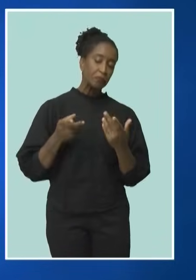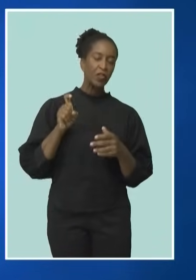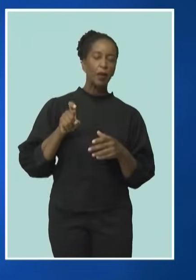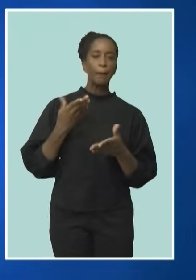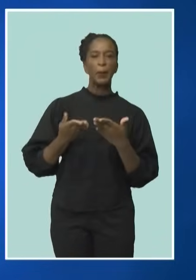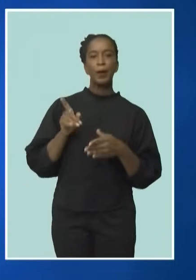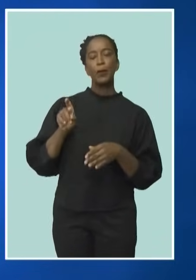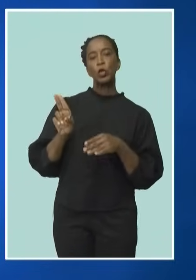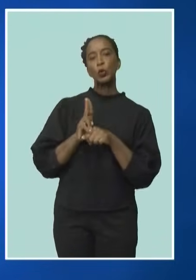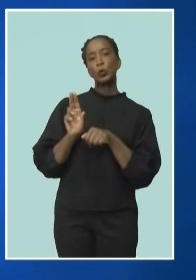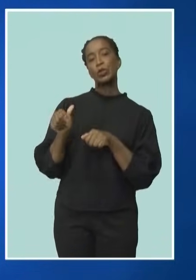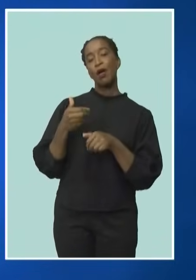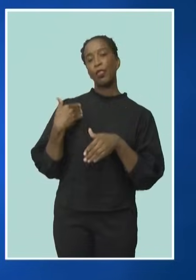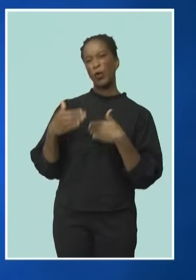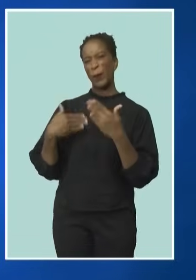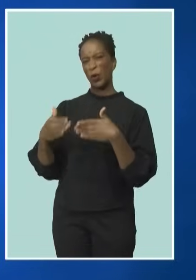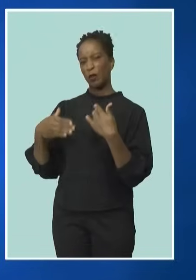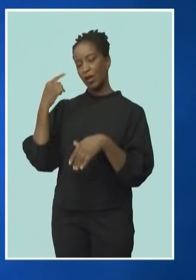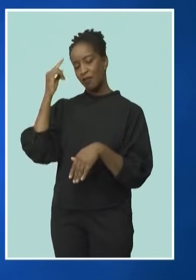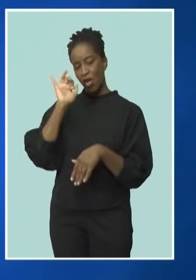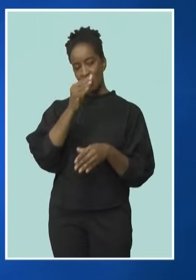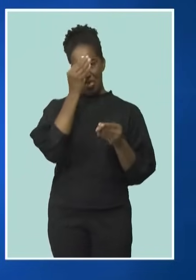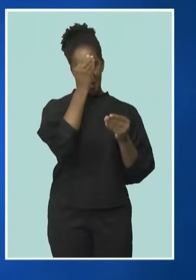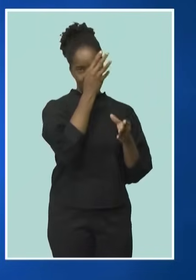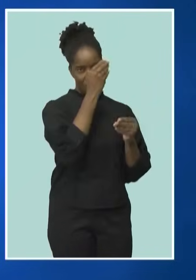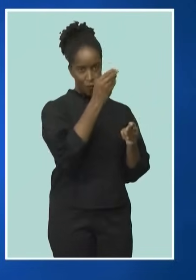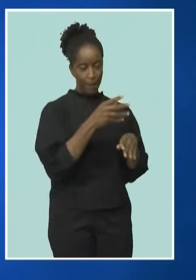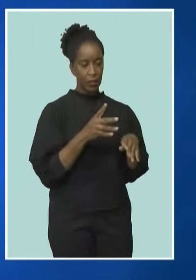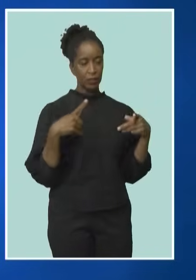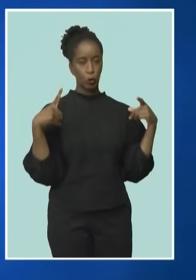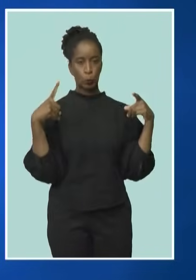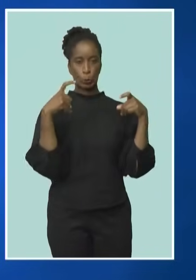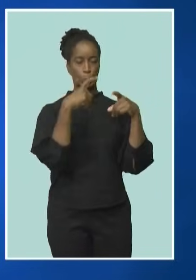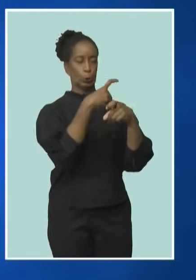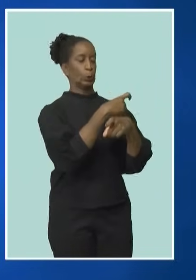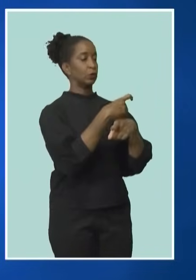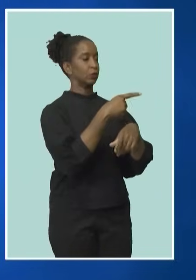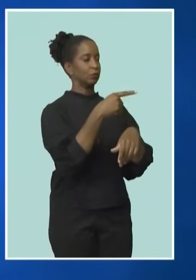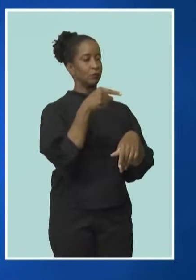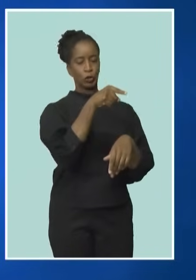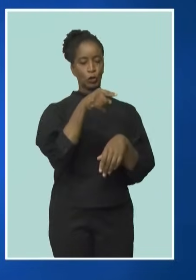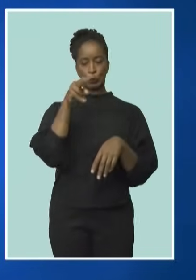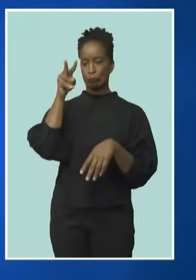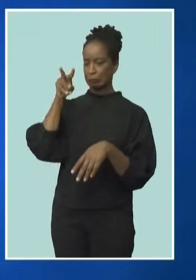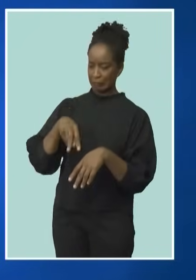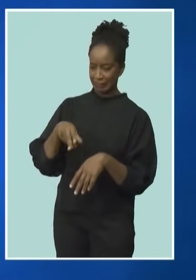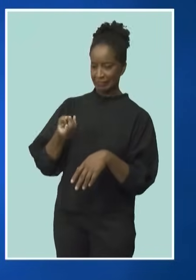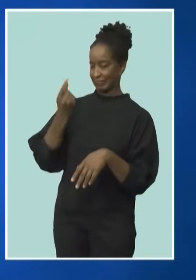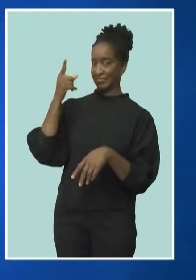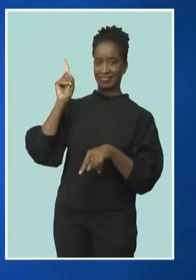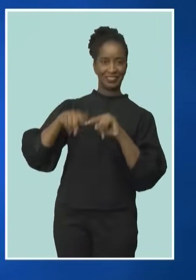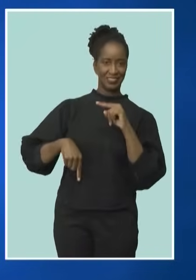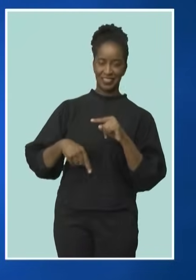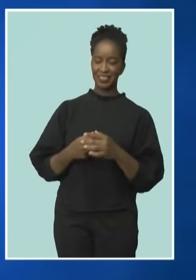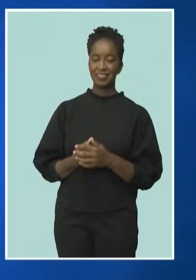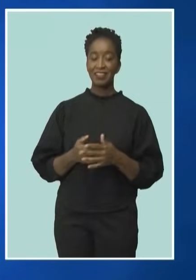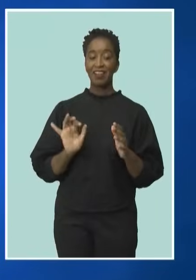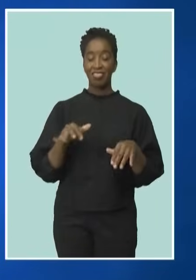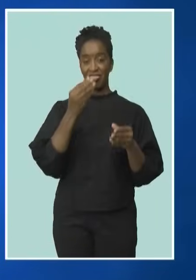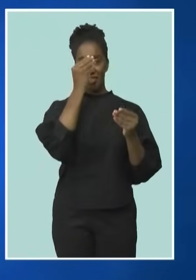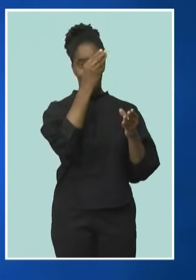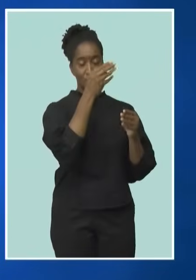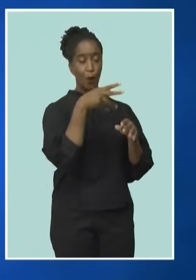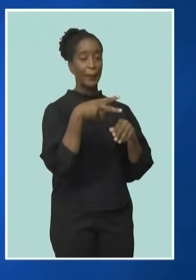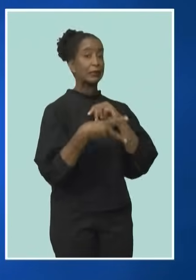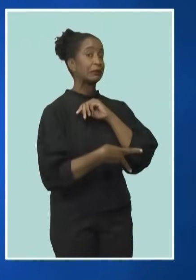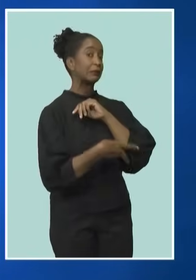itself. So it is almost what we call Damawami type of effect, where not only is the information stolen, but you do